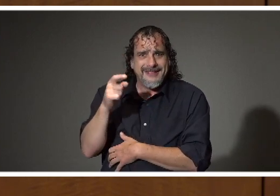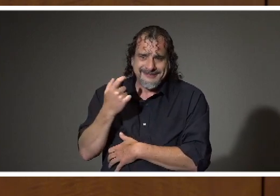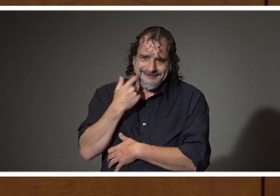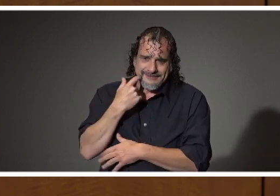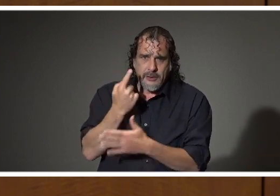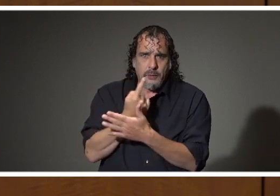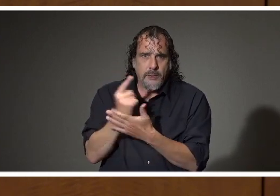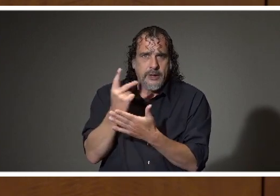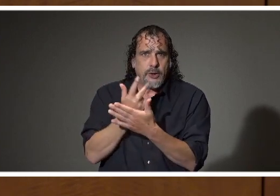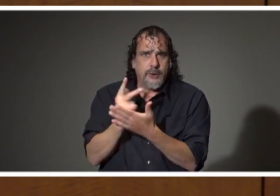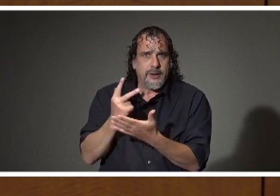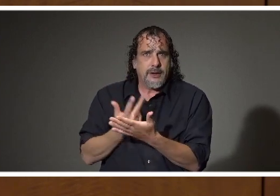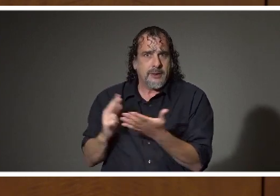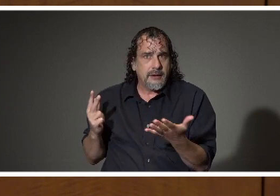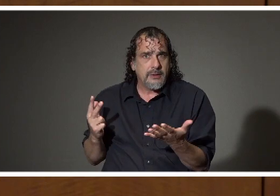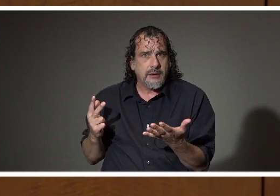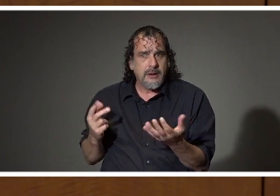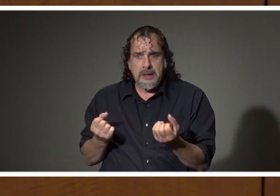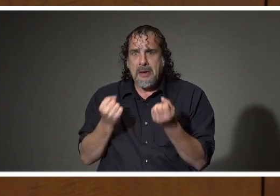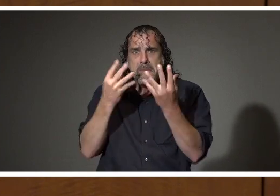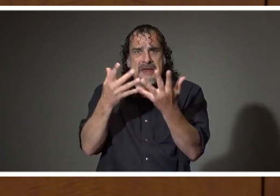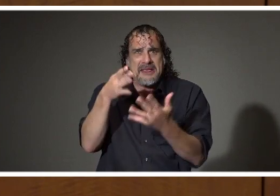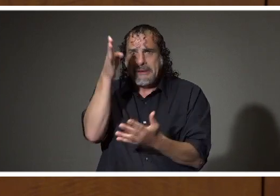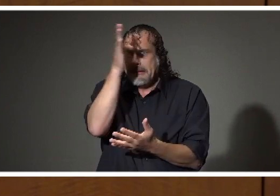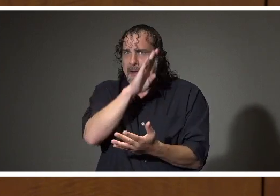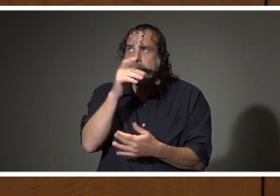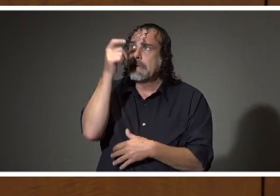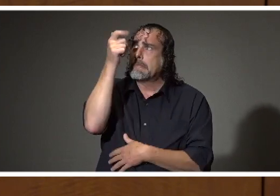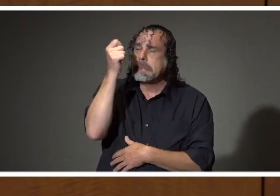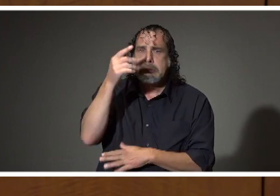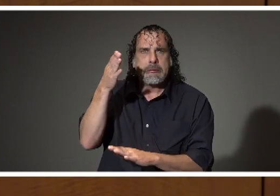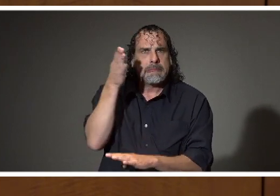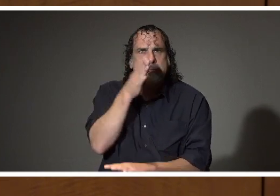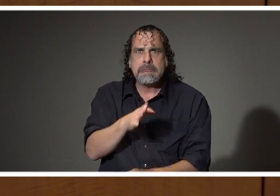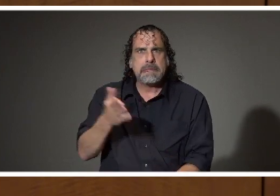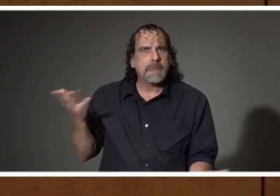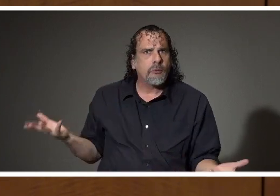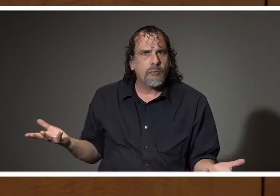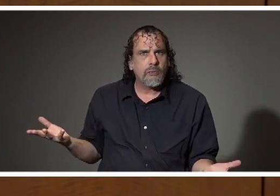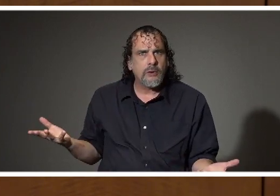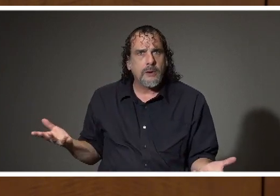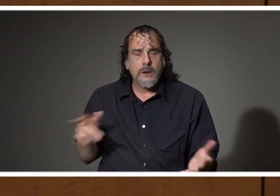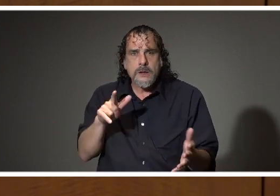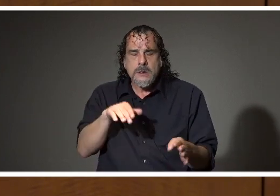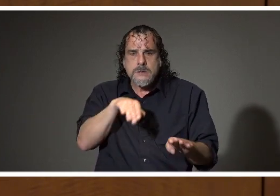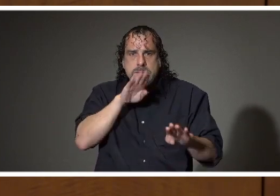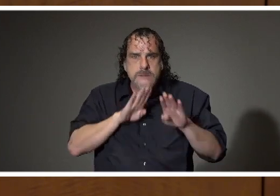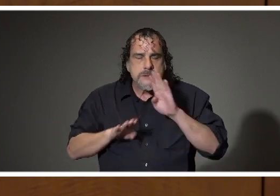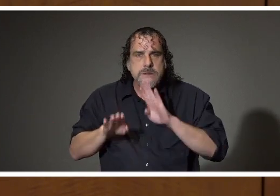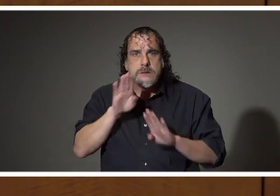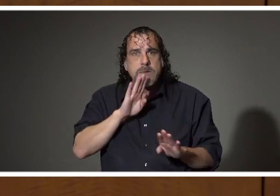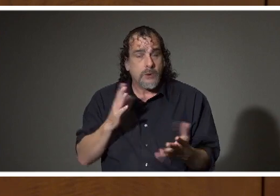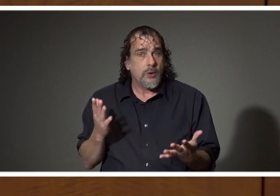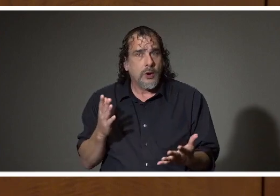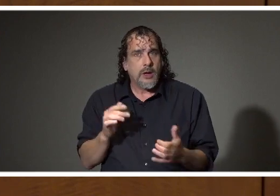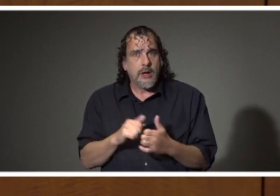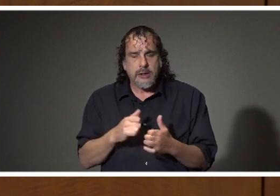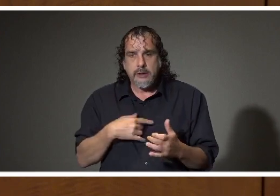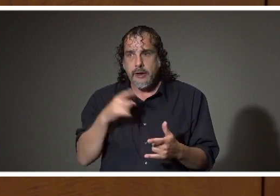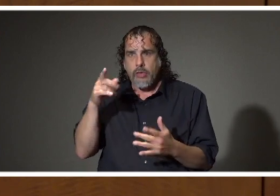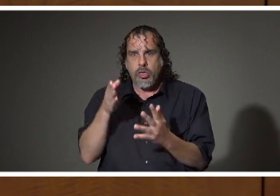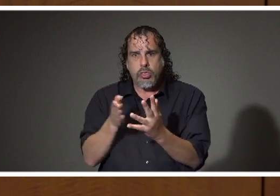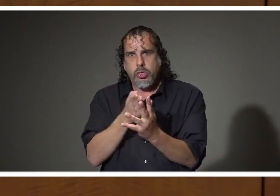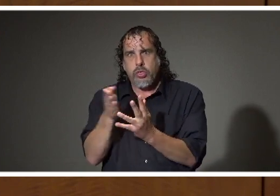4 weeks. Many of them have never been on unemployment insurance in their life. And so they're frustrated because navigating the